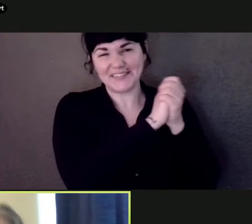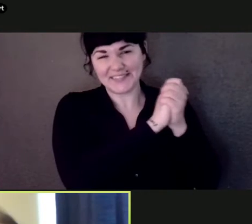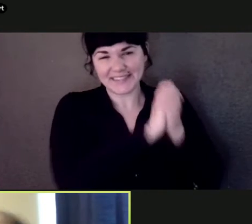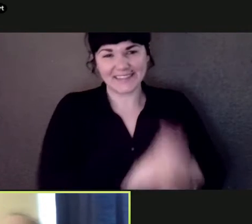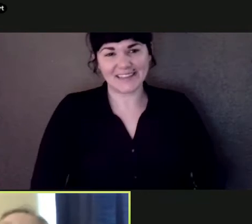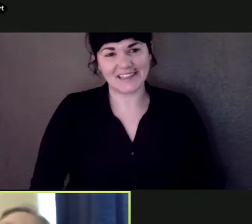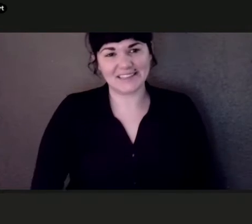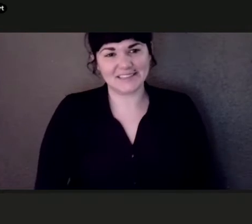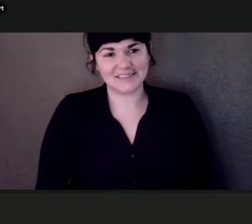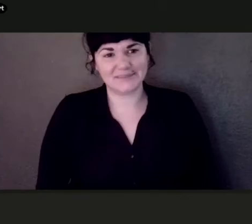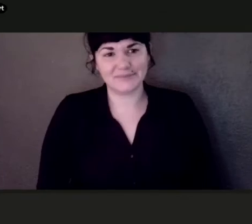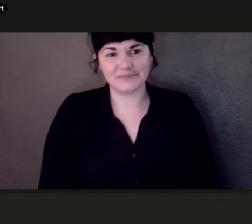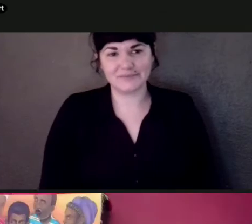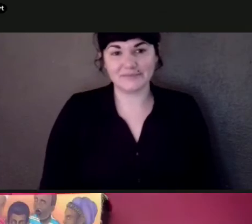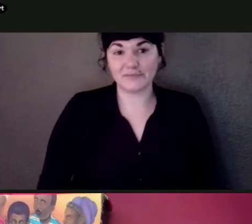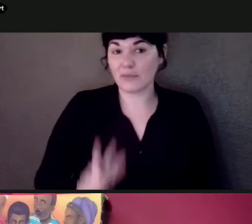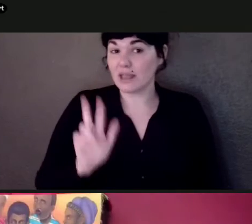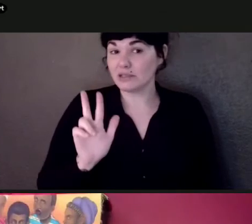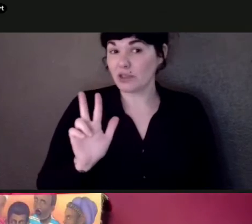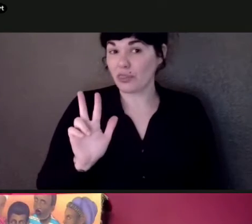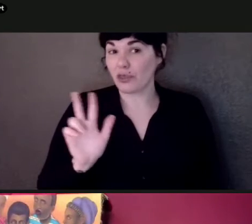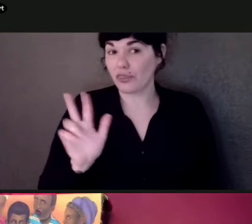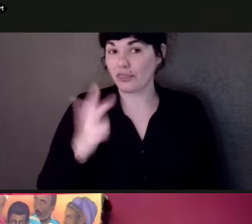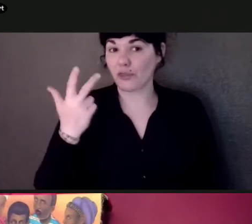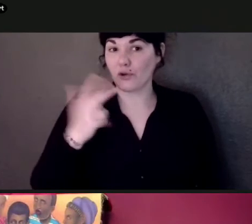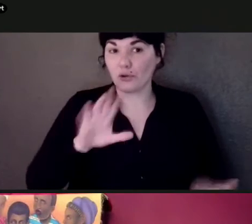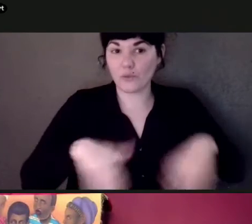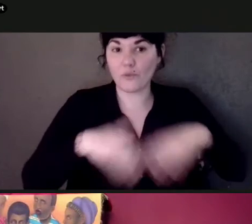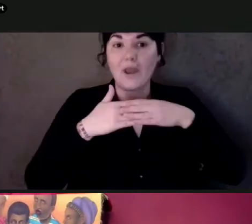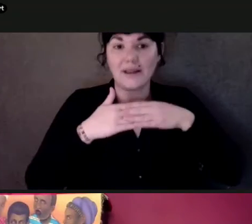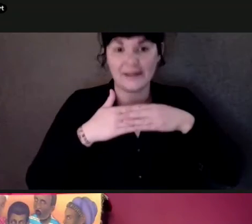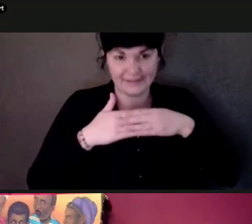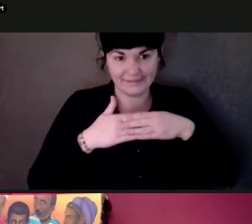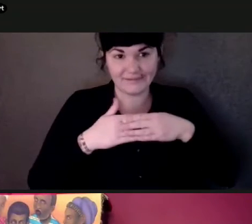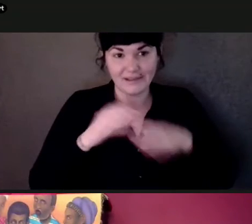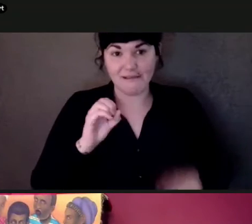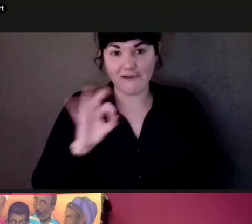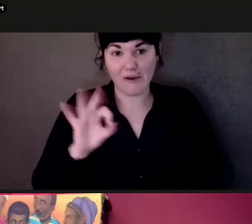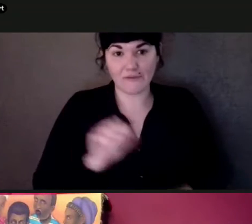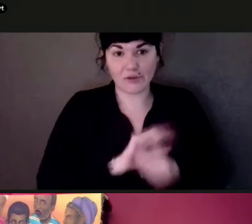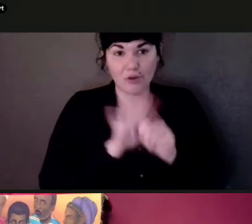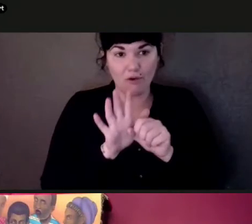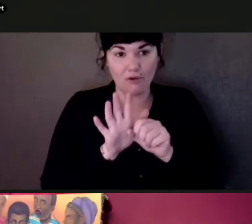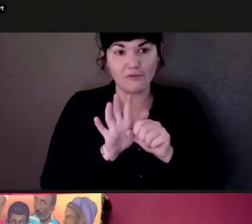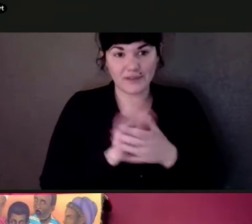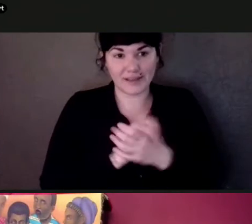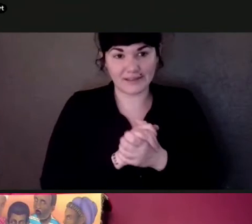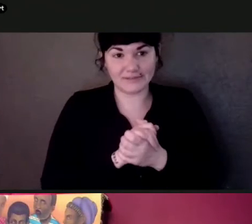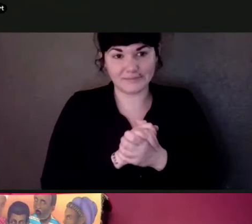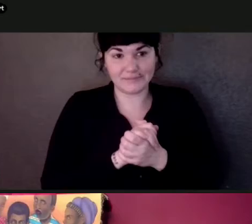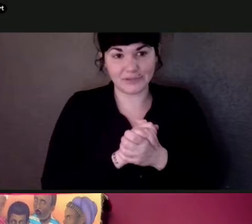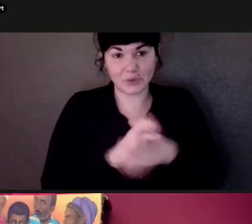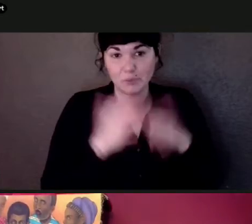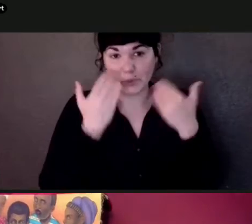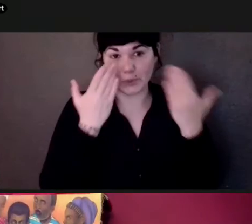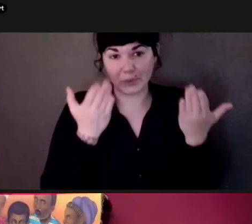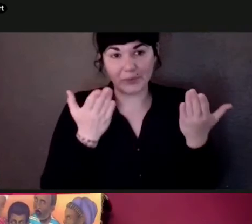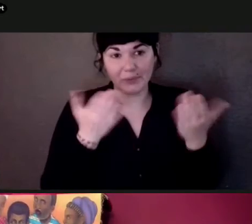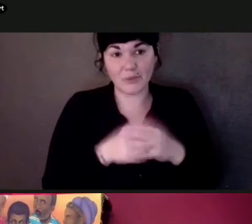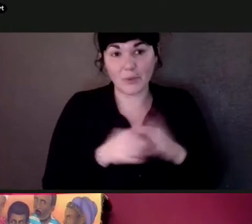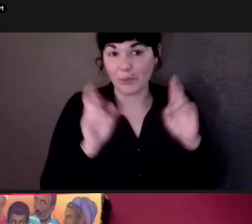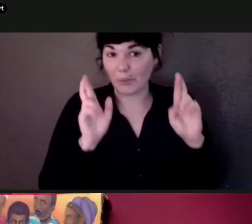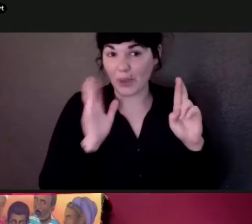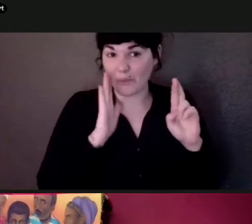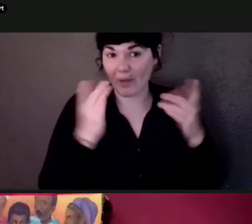It's the third wedding of COVID. So, you know, this one, my dad said it's going to happen this time. So, you know,